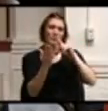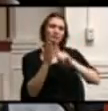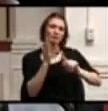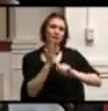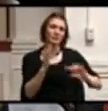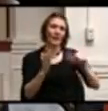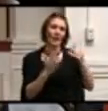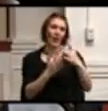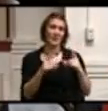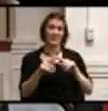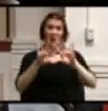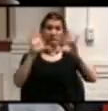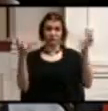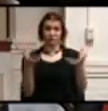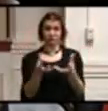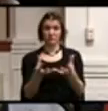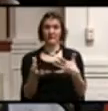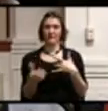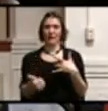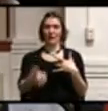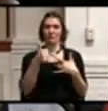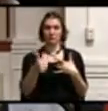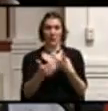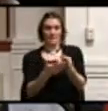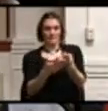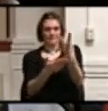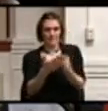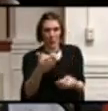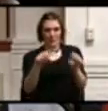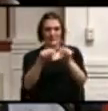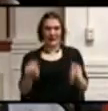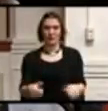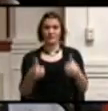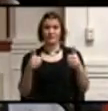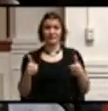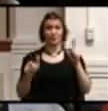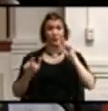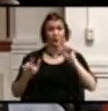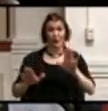into, but overall, we think the two fire stations have come along great.